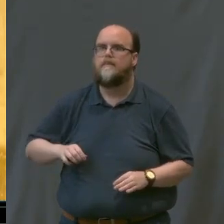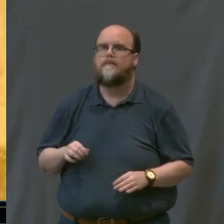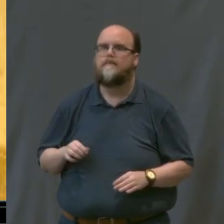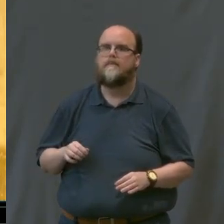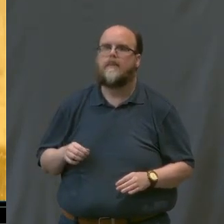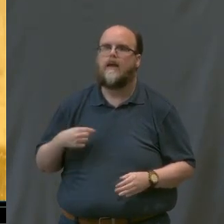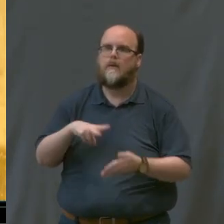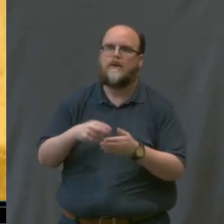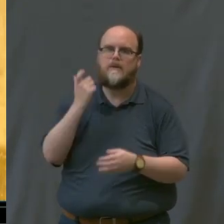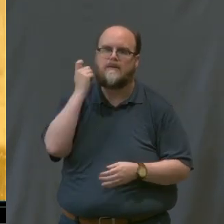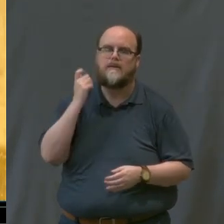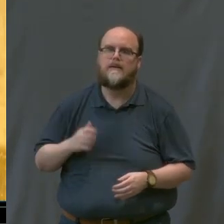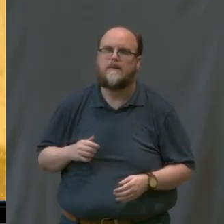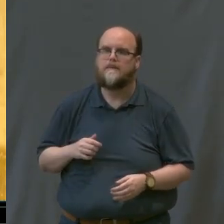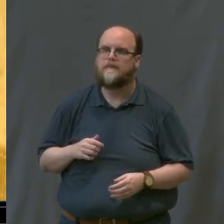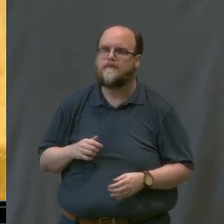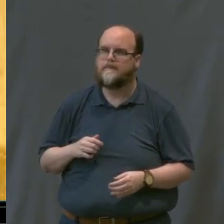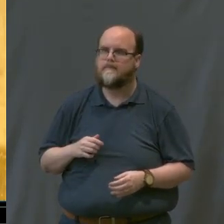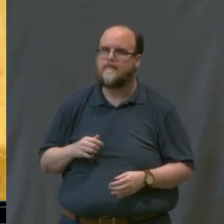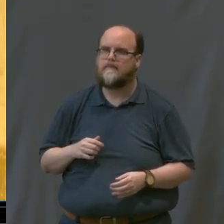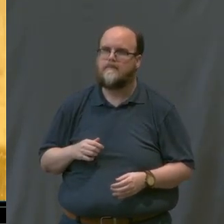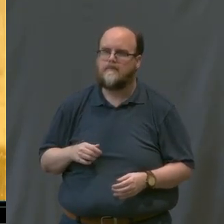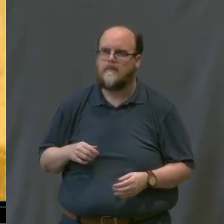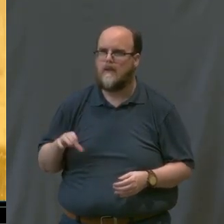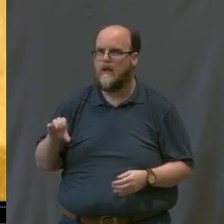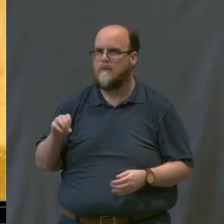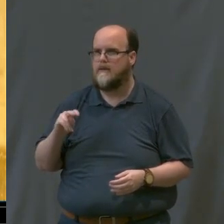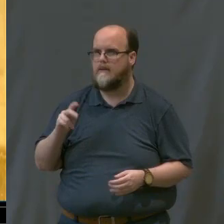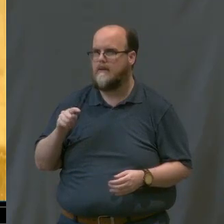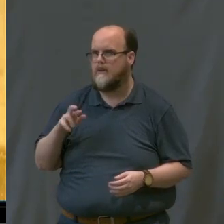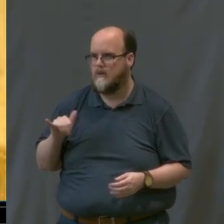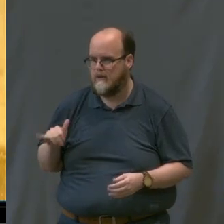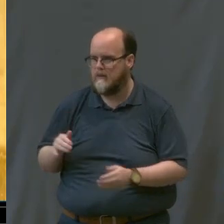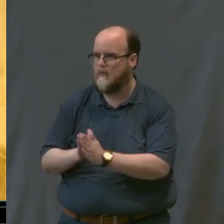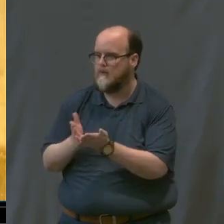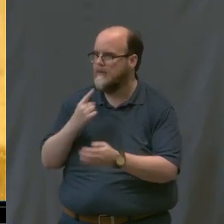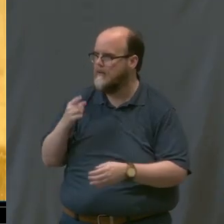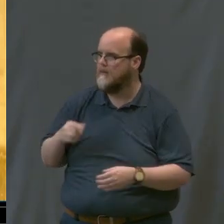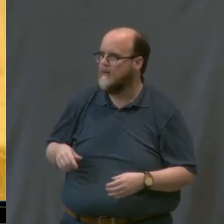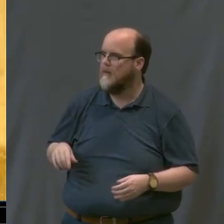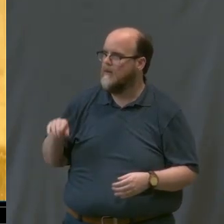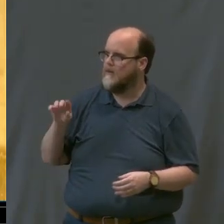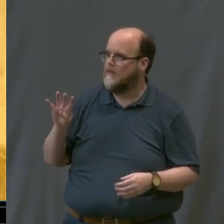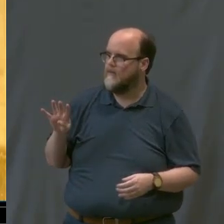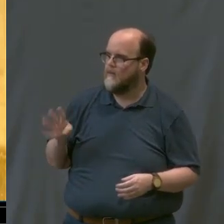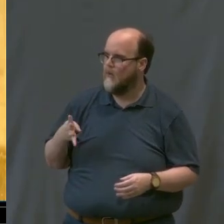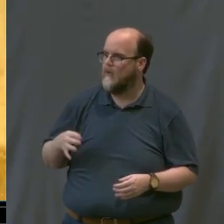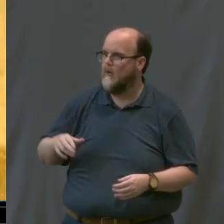read recently a commentary that said that the fourth